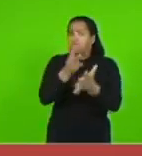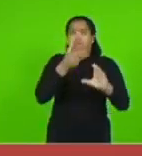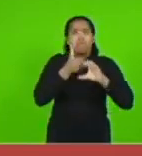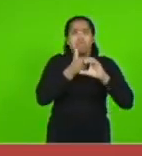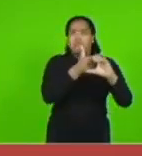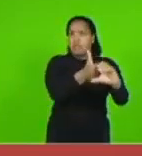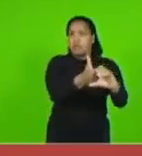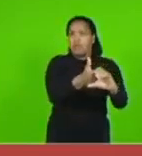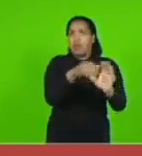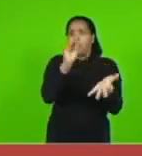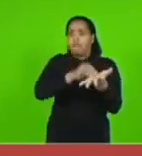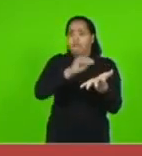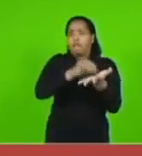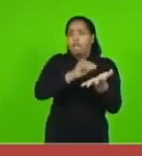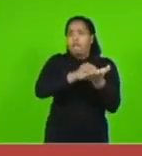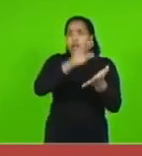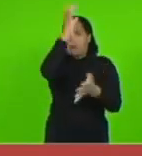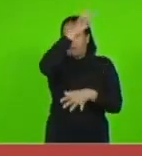The world is going to continue.